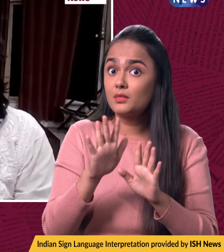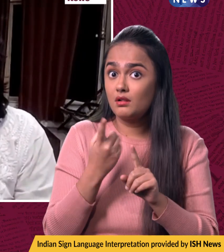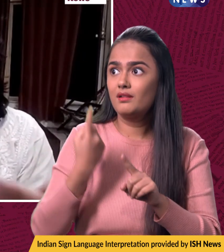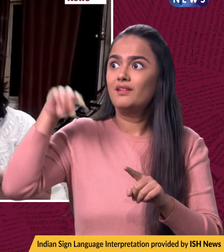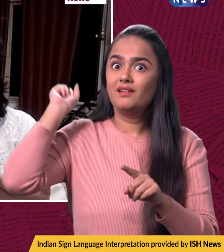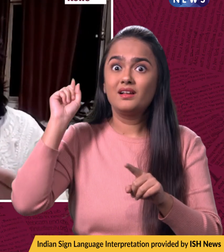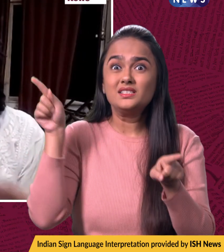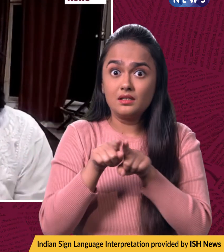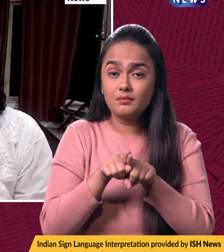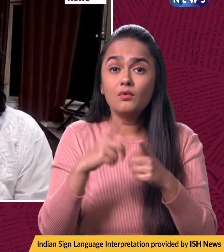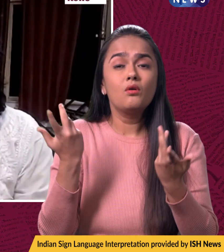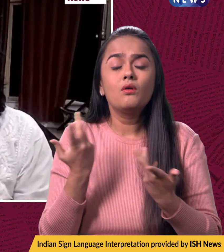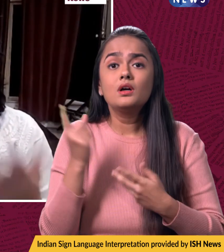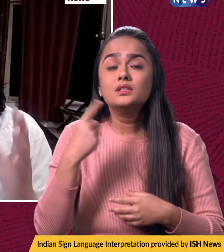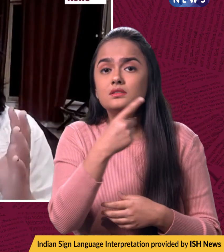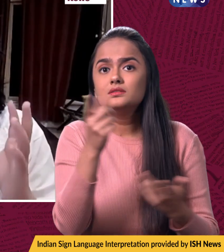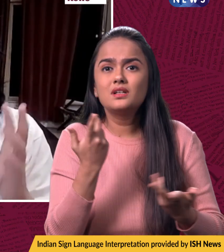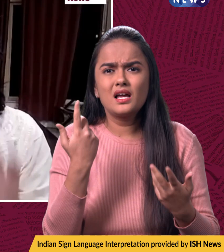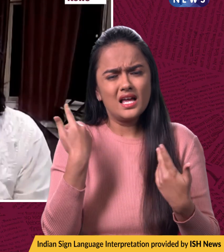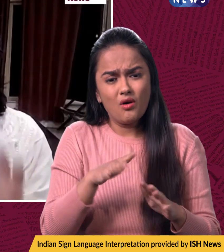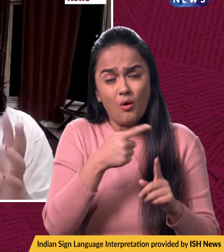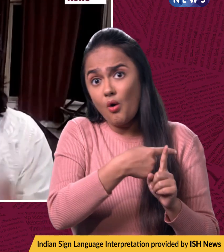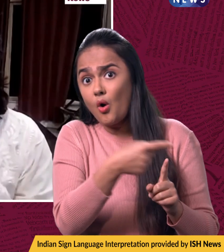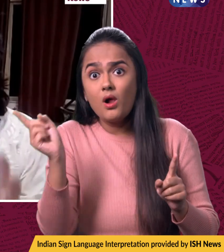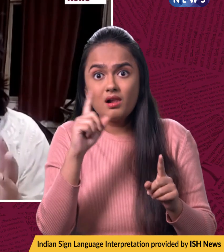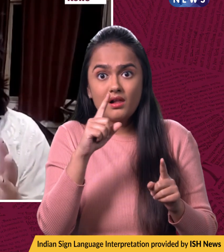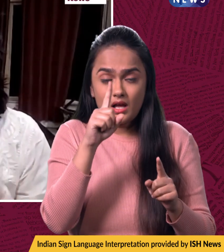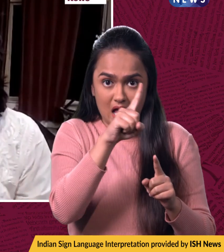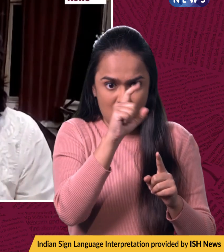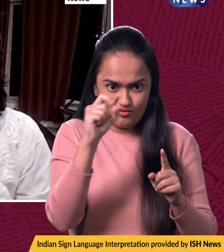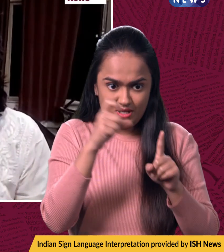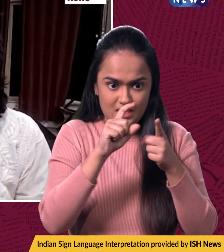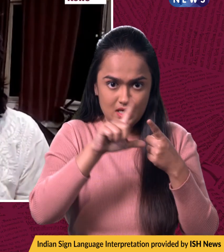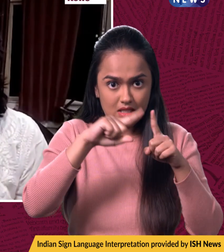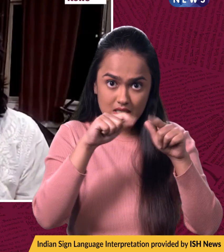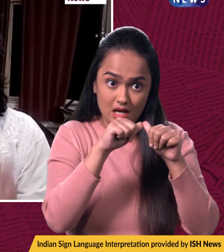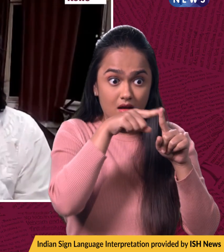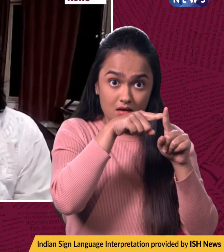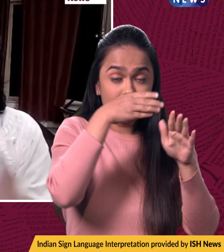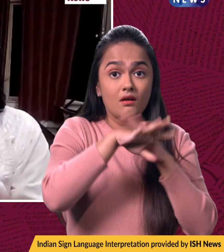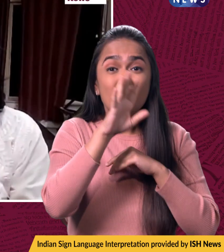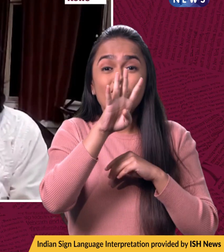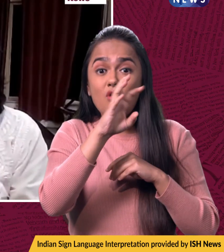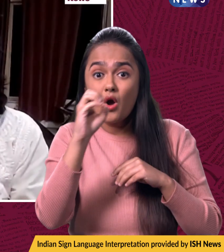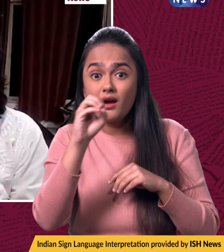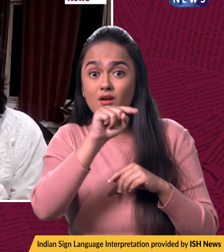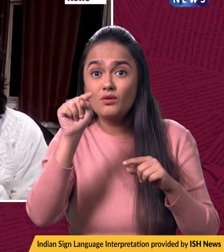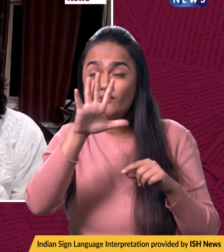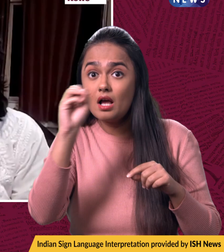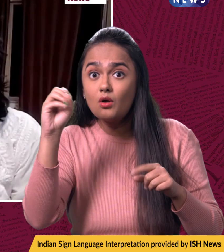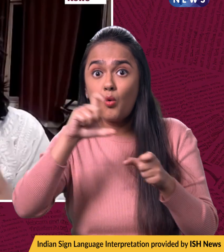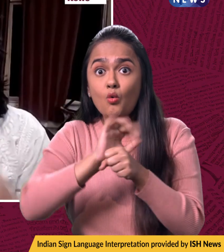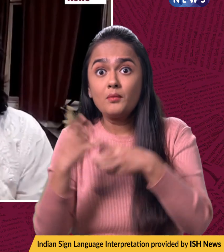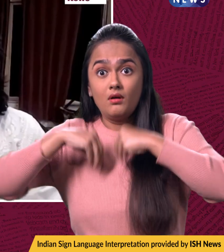wave, and they've warned that for every 100 Delta cases, there could be 400 to 500